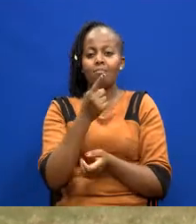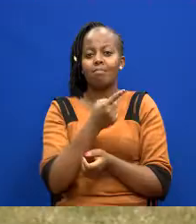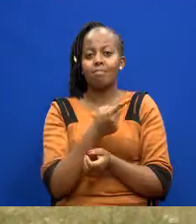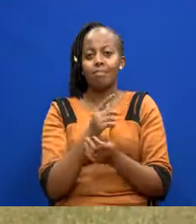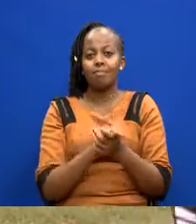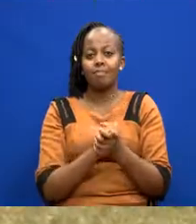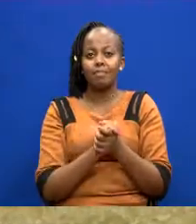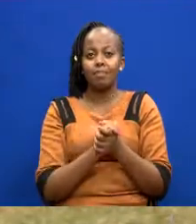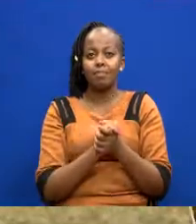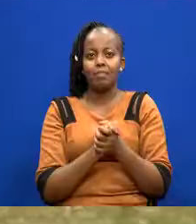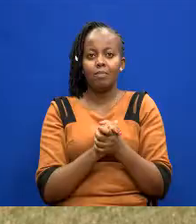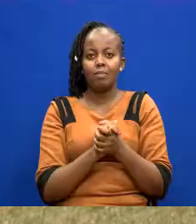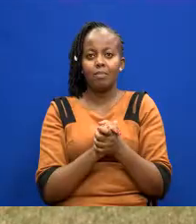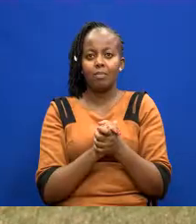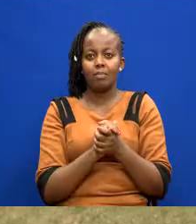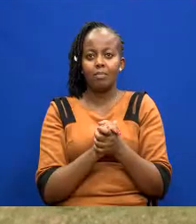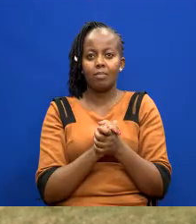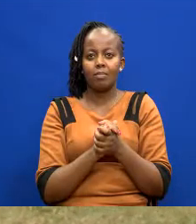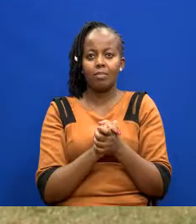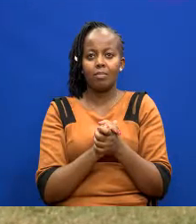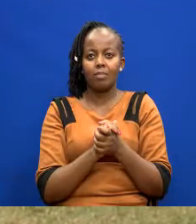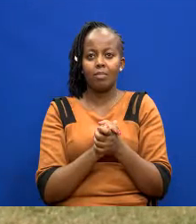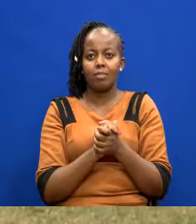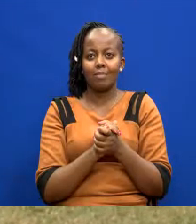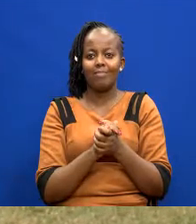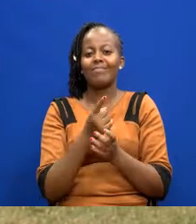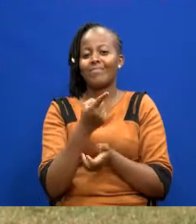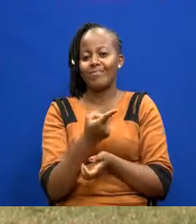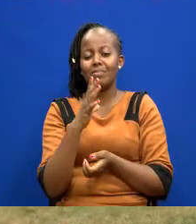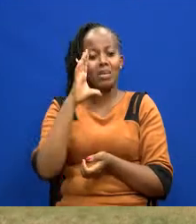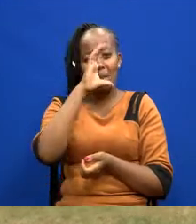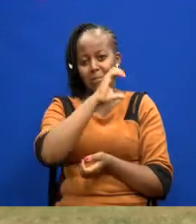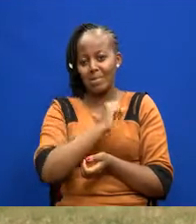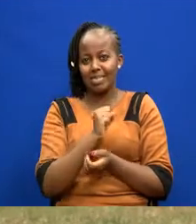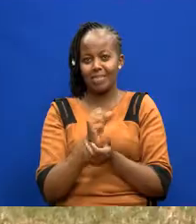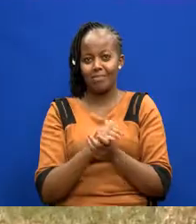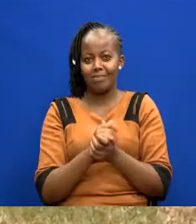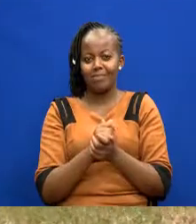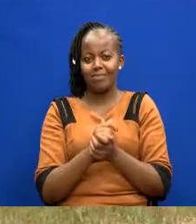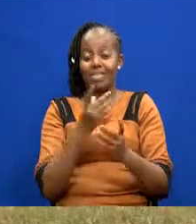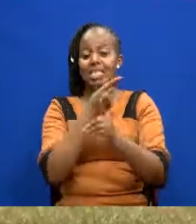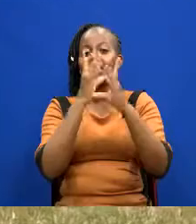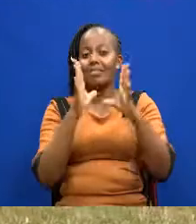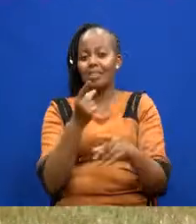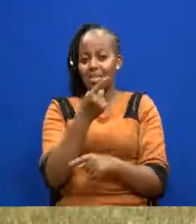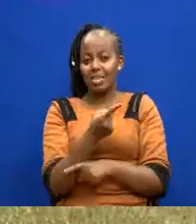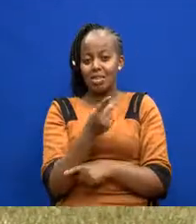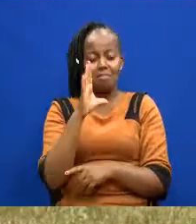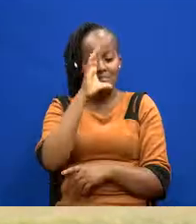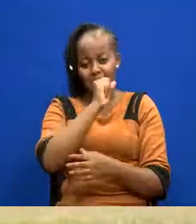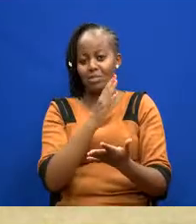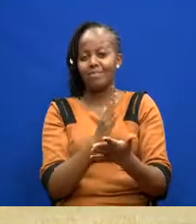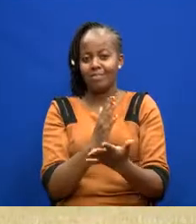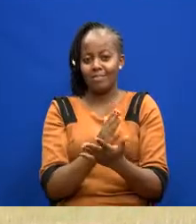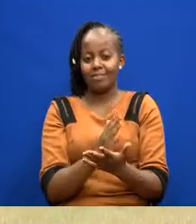backwards. Look for the pass. Okay. Oh. The defender in that situation is